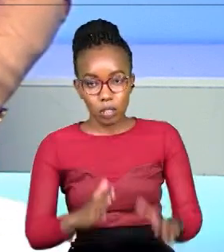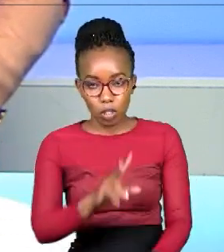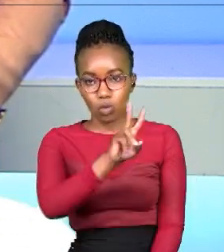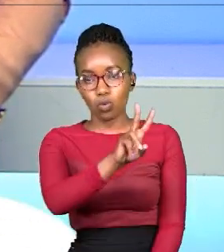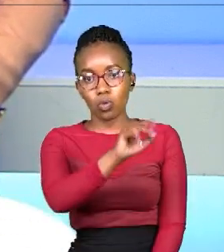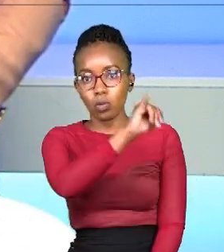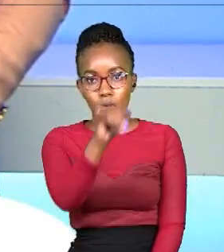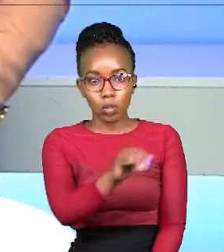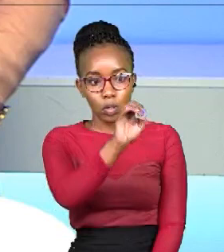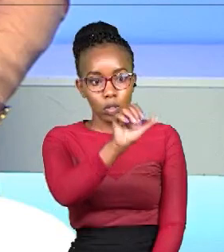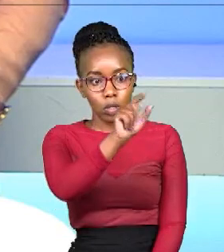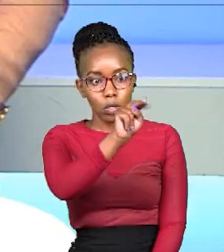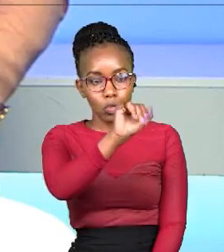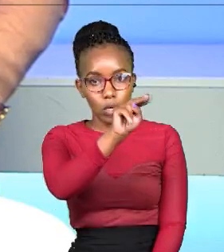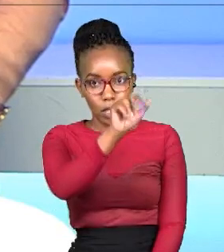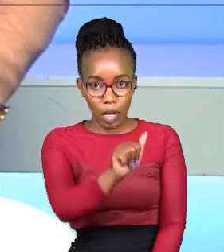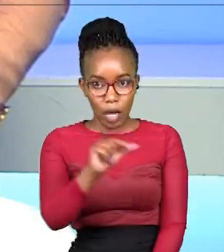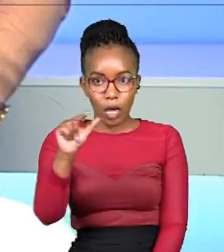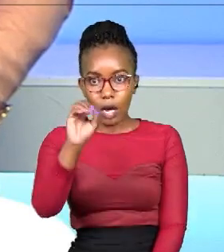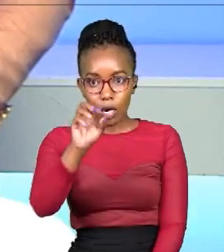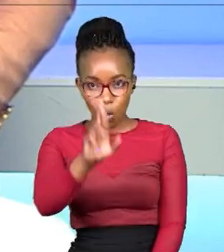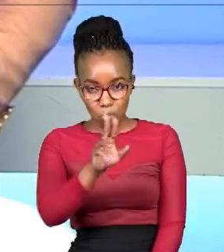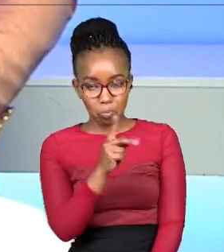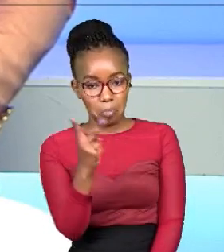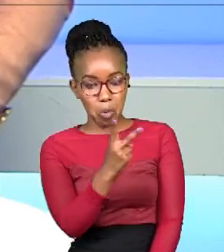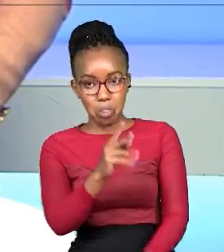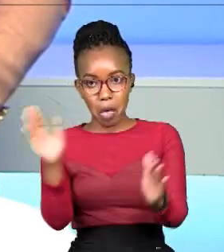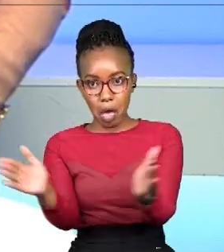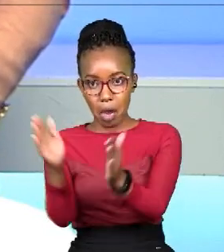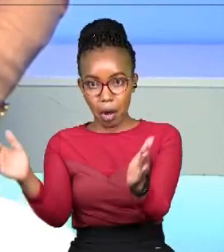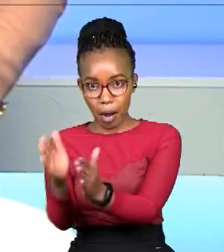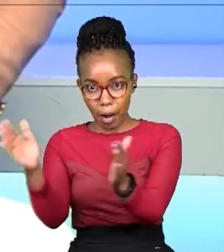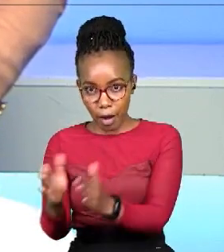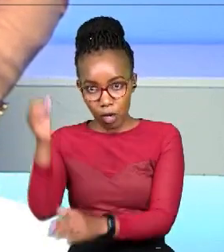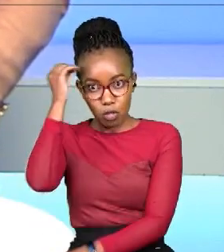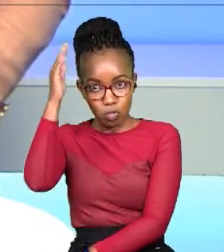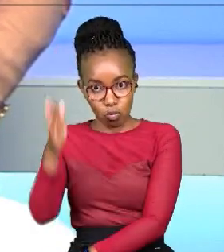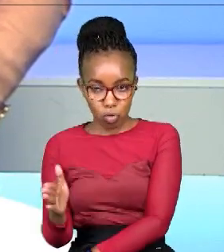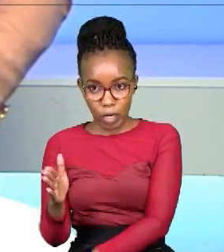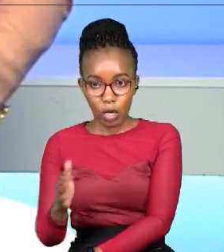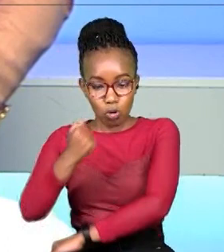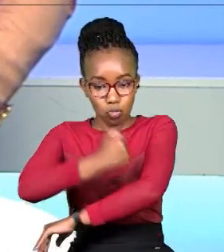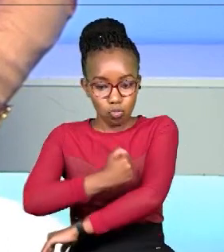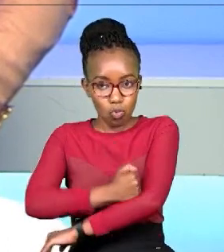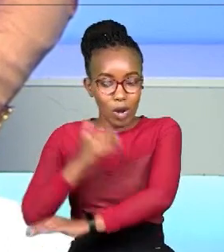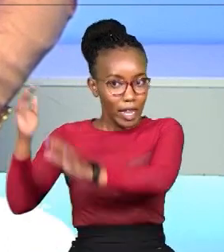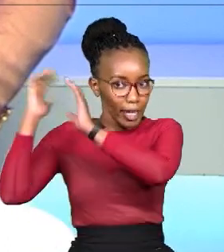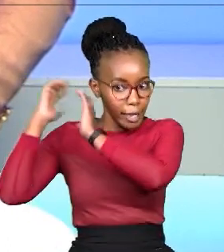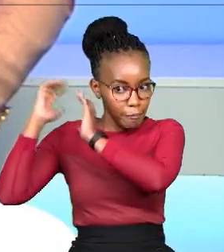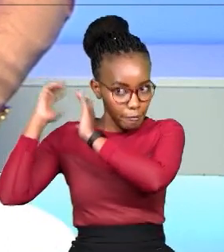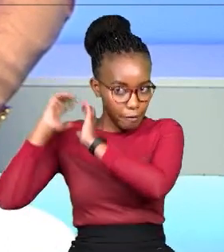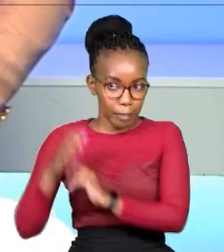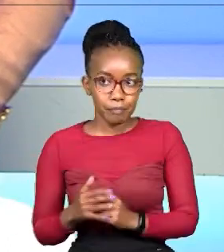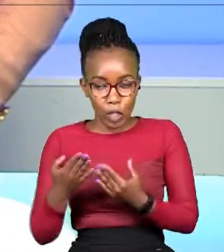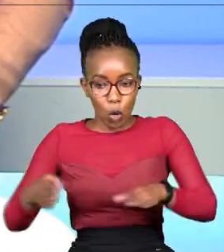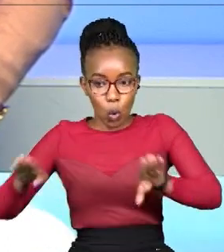Ouma Gold, have been arraigned on charges of inciting students of St. George's Boys Secondary School in Kilifi County that led to its